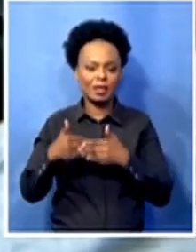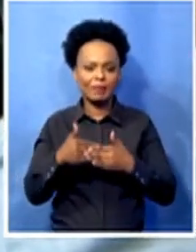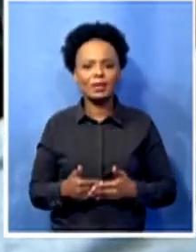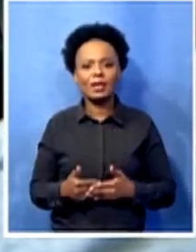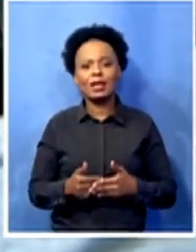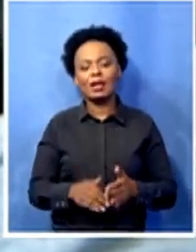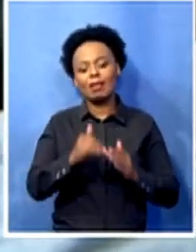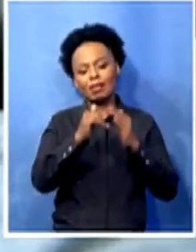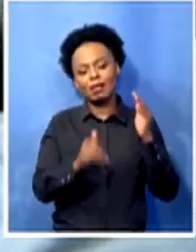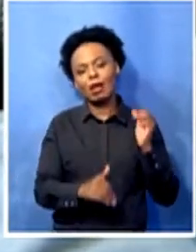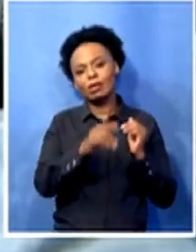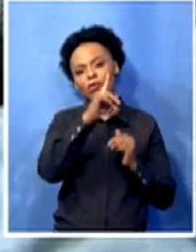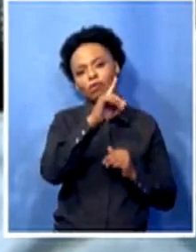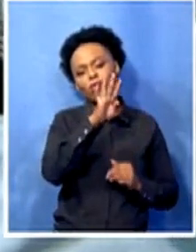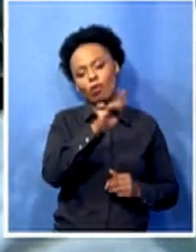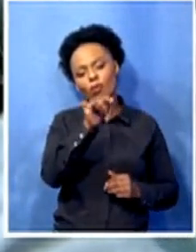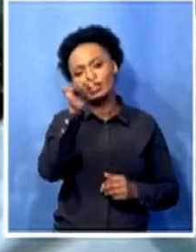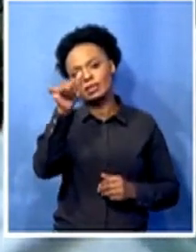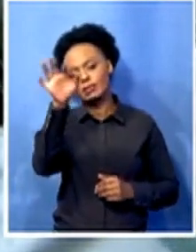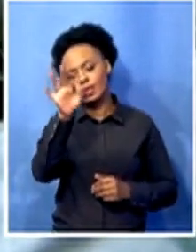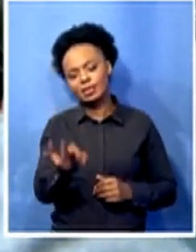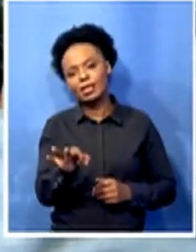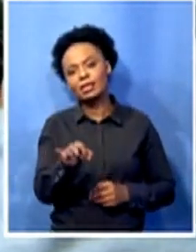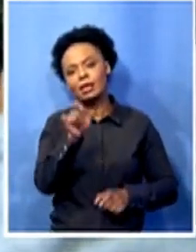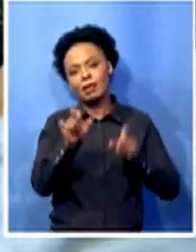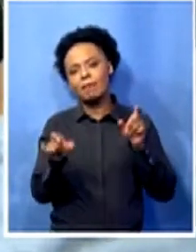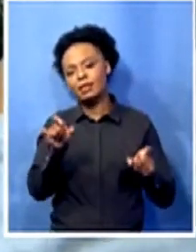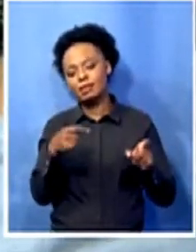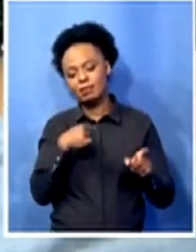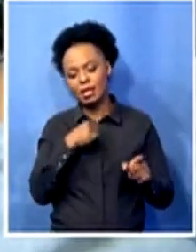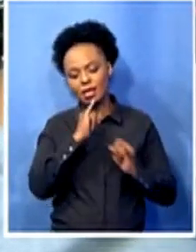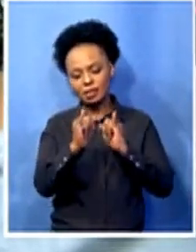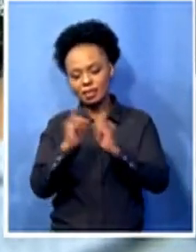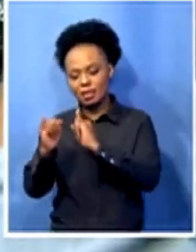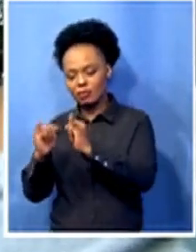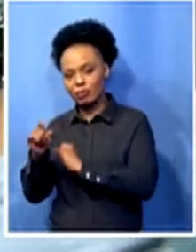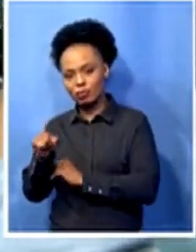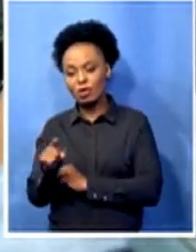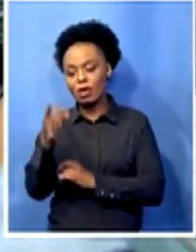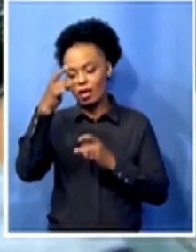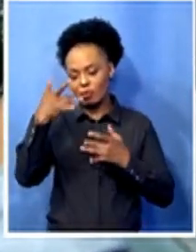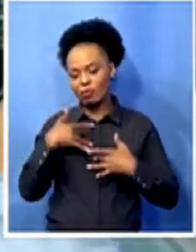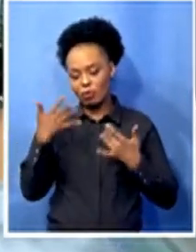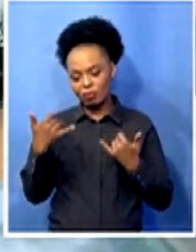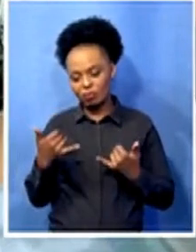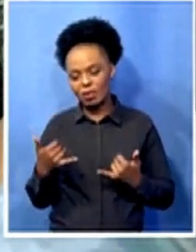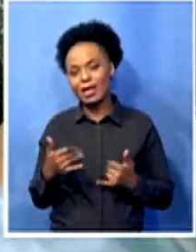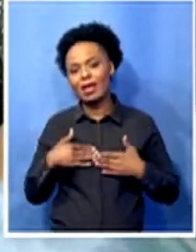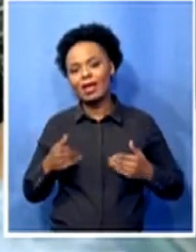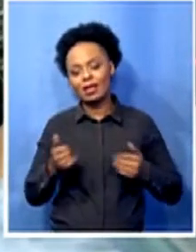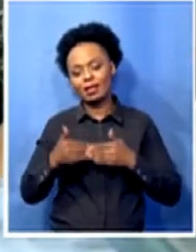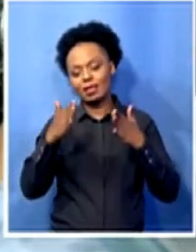4.6% of patients interviewed through retreats have felt that healthcare facility staff were friendly and